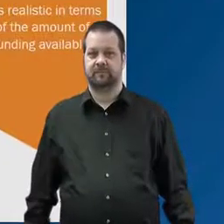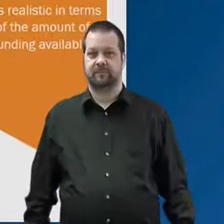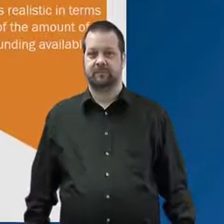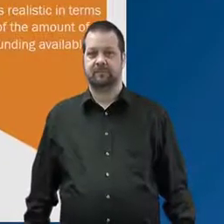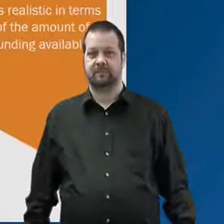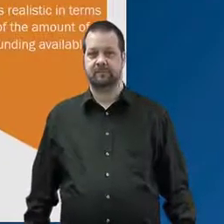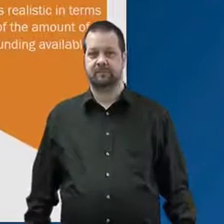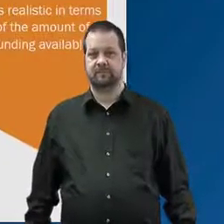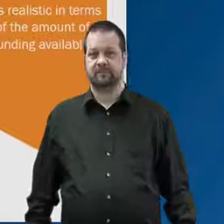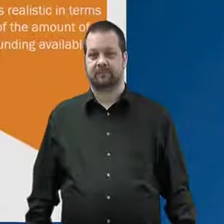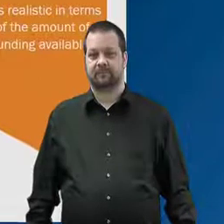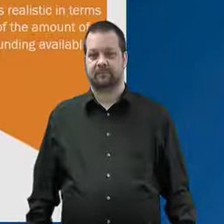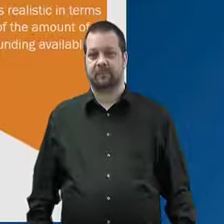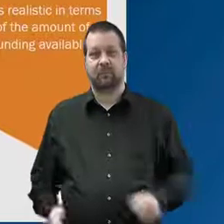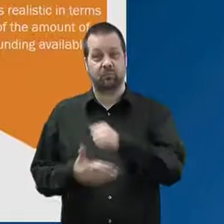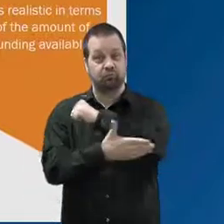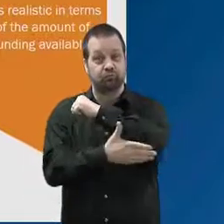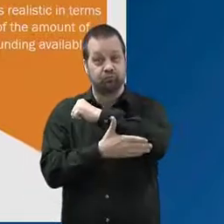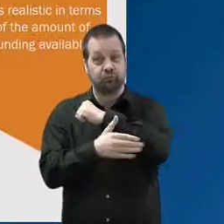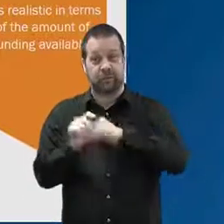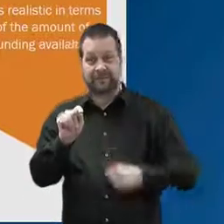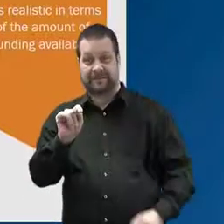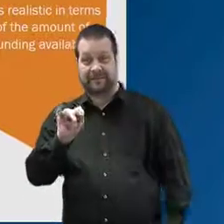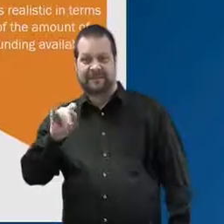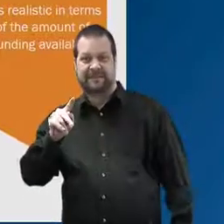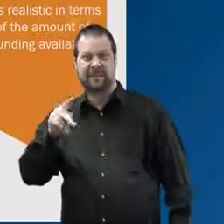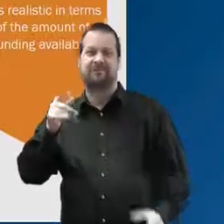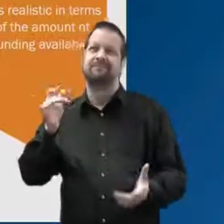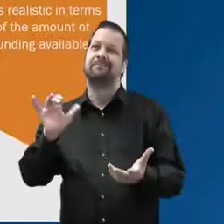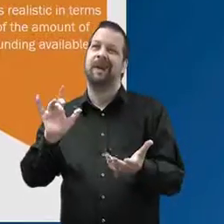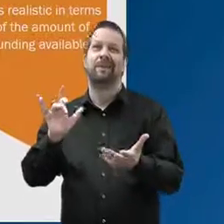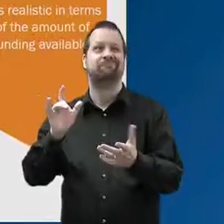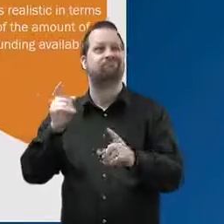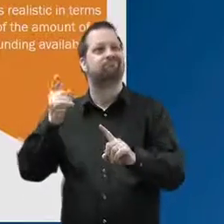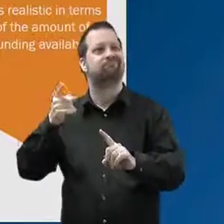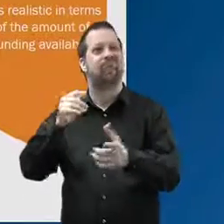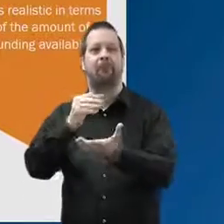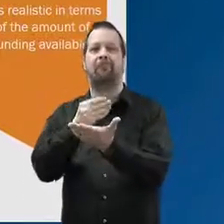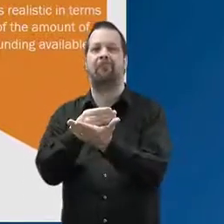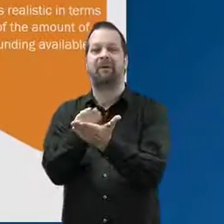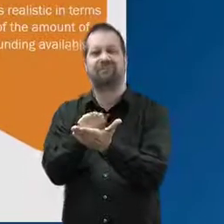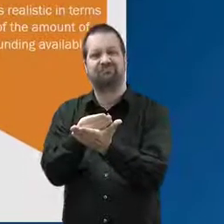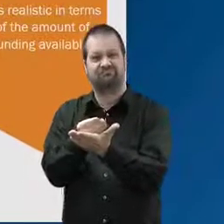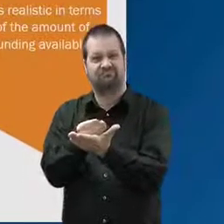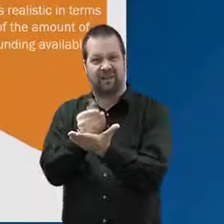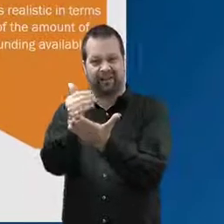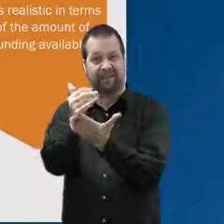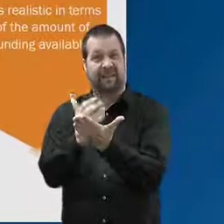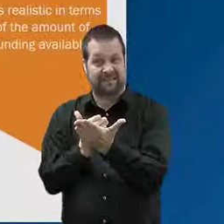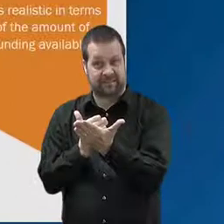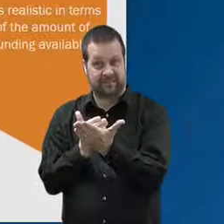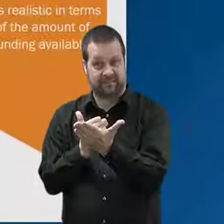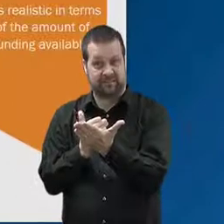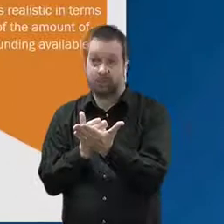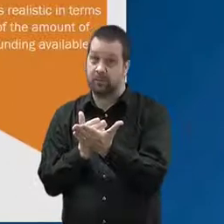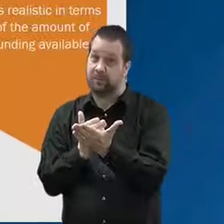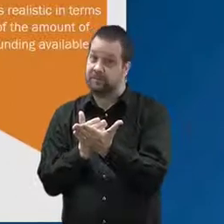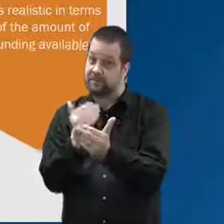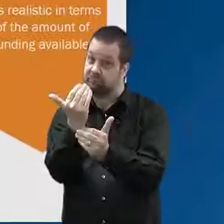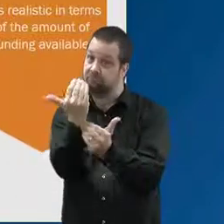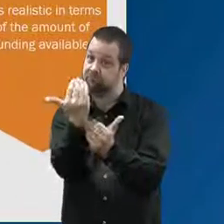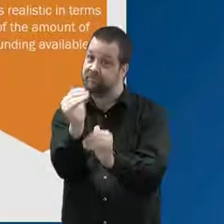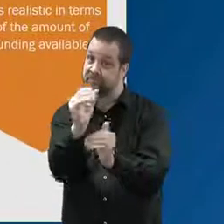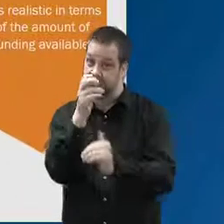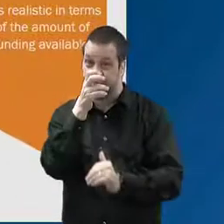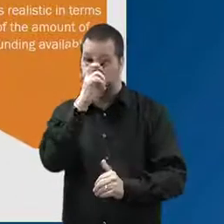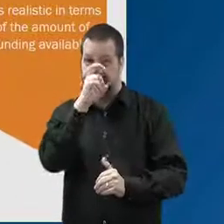The rural TIP functions as a budget list for the district. As such, it is physically constrained. Like the budget of a household,